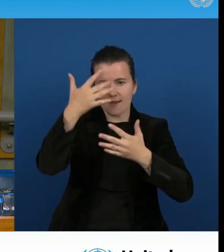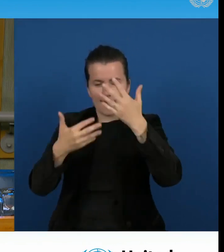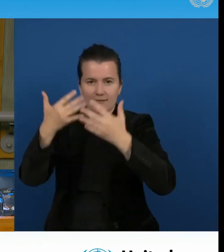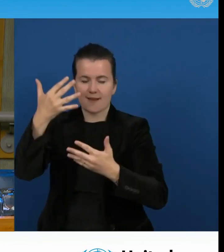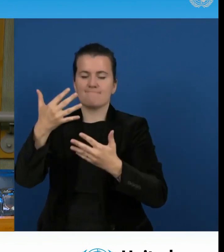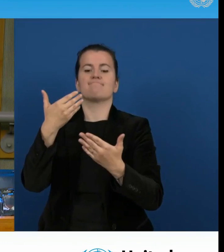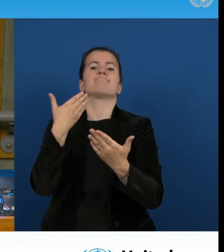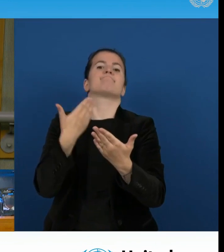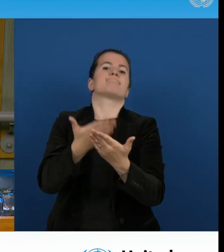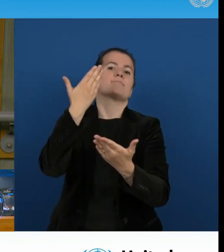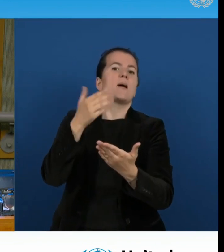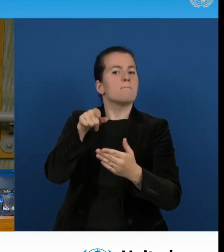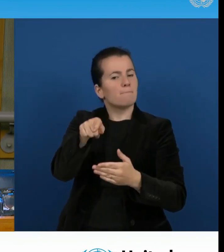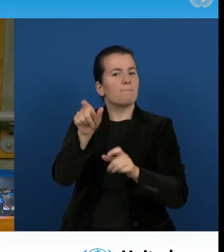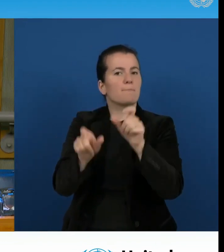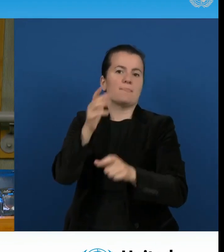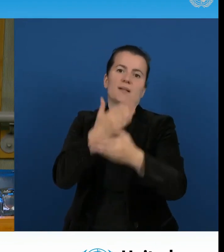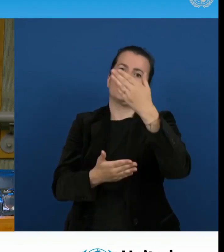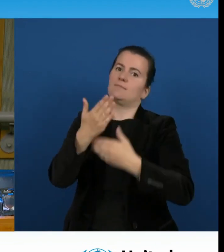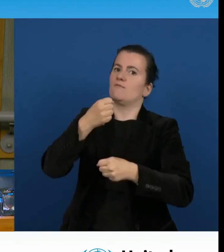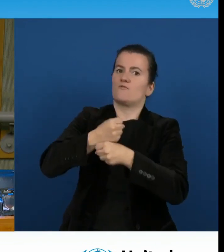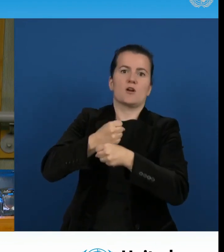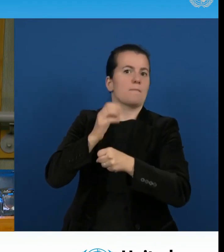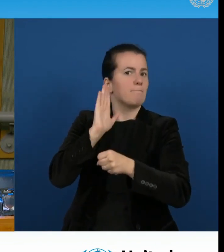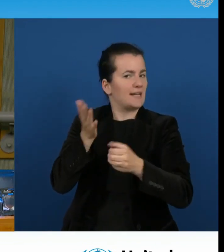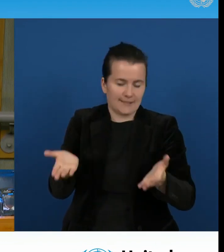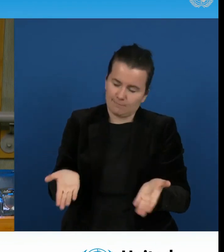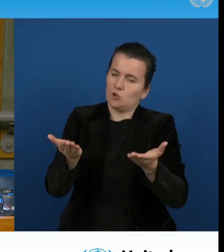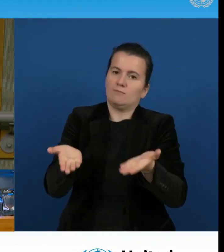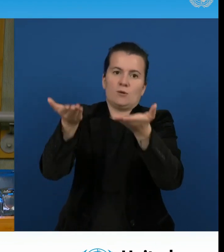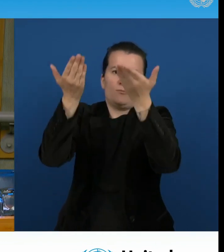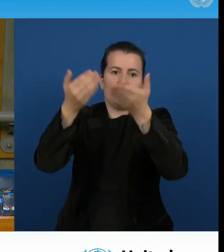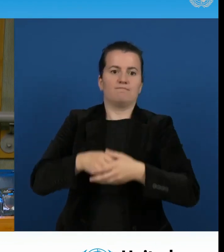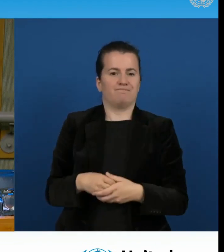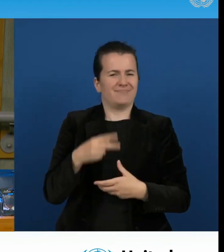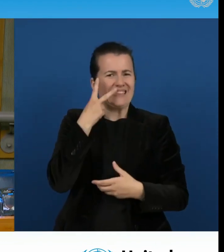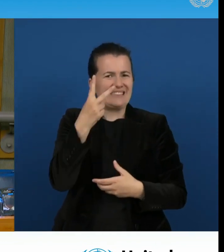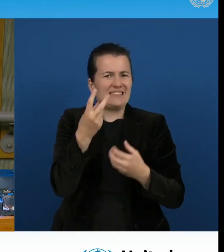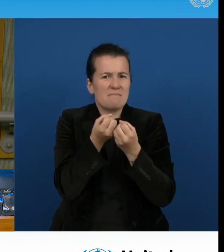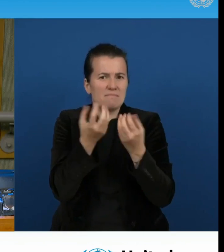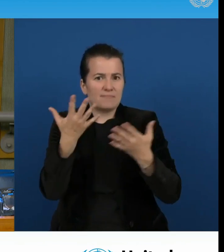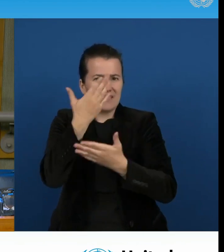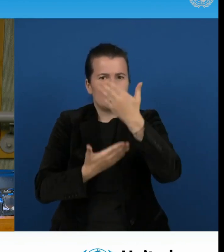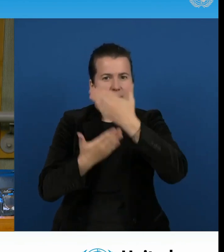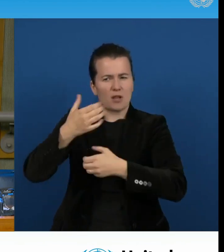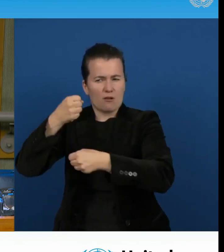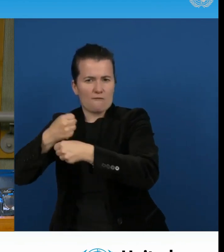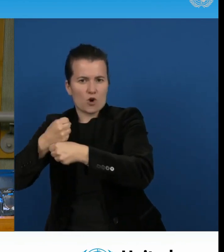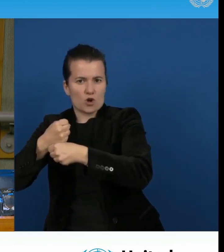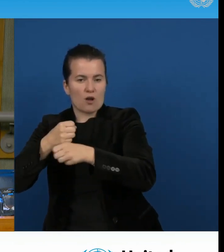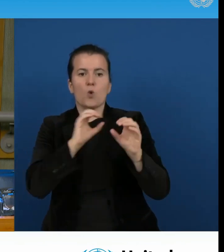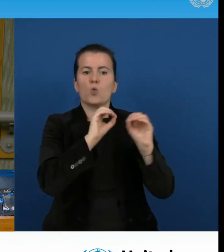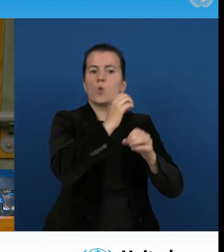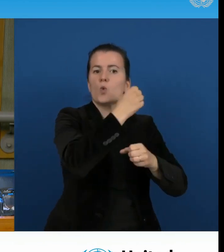7 in 10 persons with disabilities are outside of the labor force compared to 4 in 10 persons without disabilities. The labor market